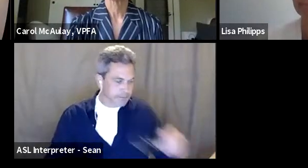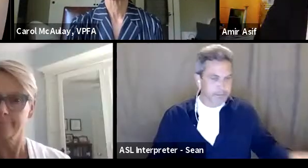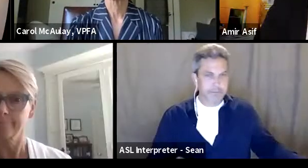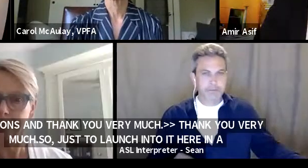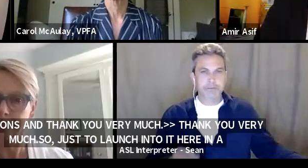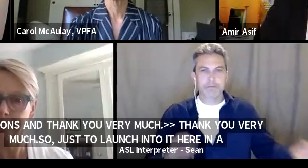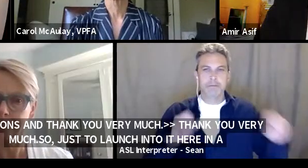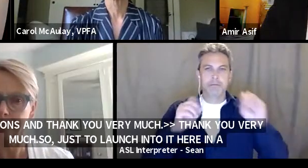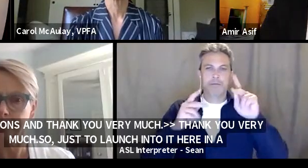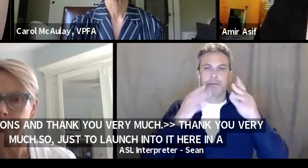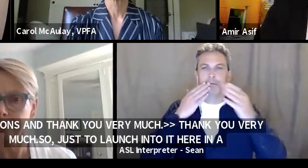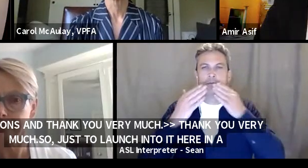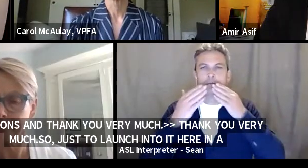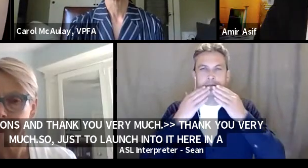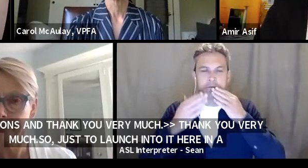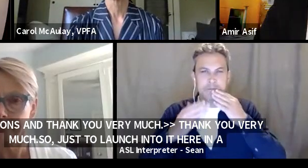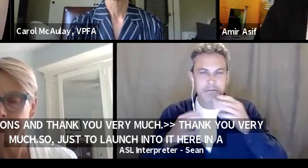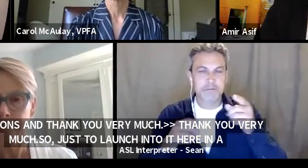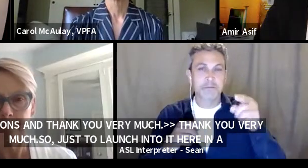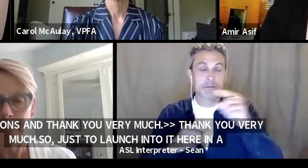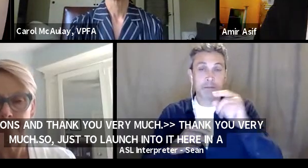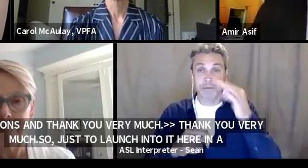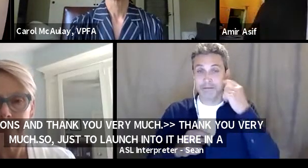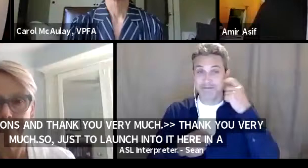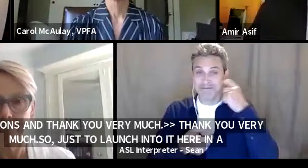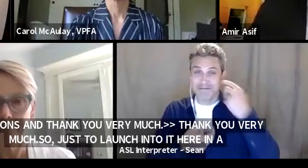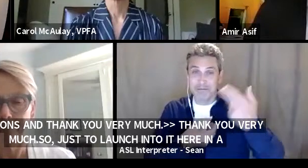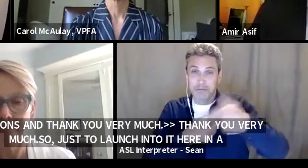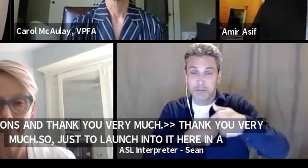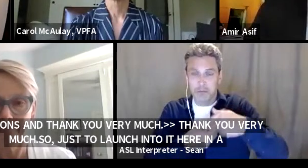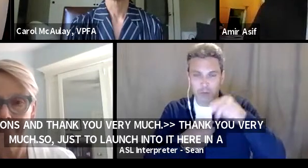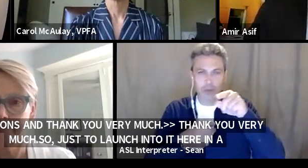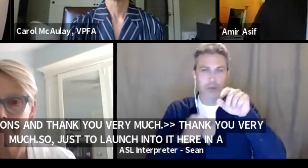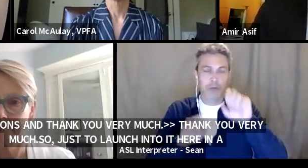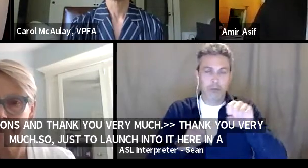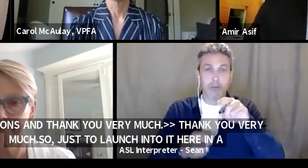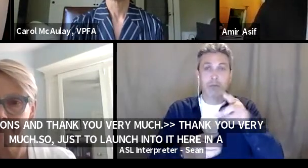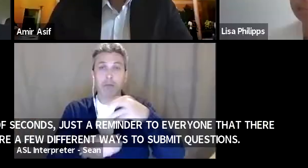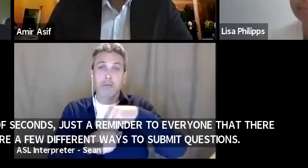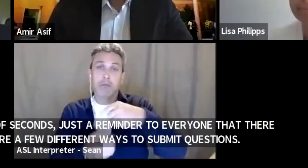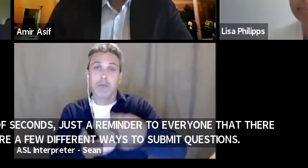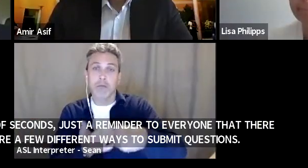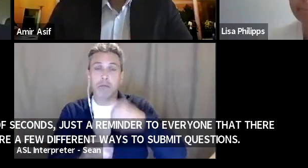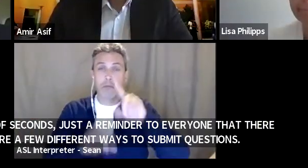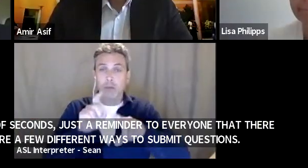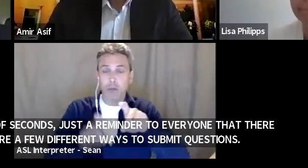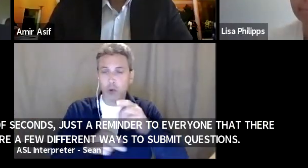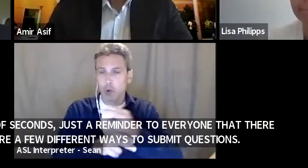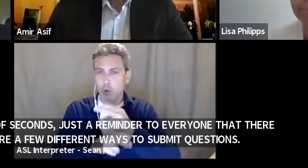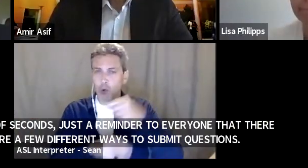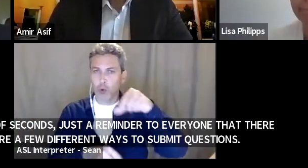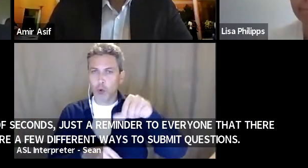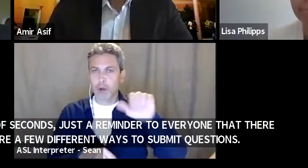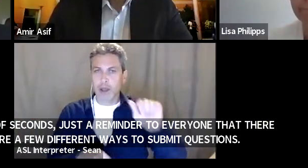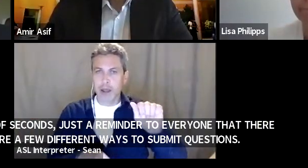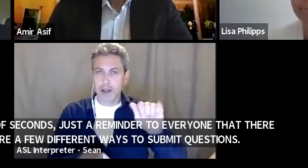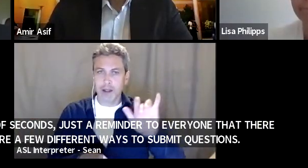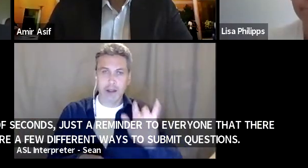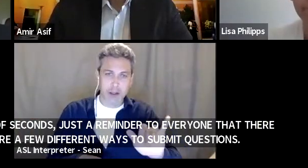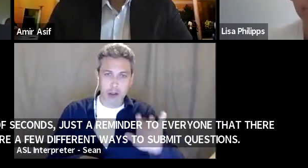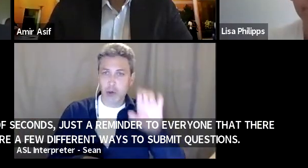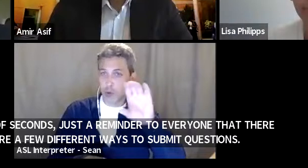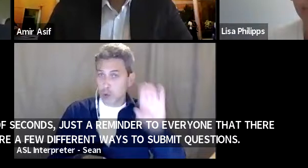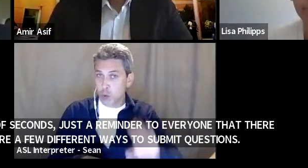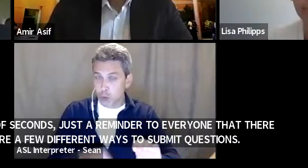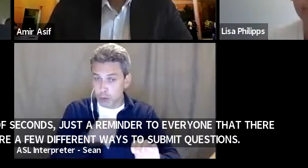to submit questions. If you've joined us late, you can use the Q&A function in Zoom. You can use the email address, which should